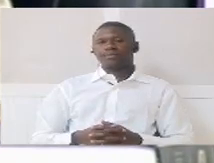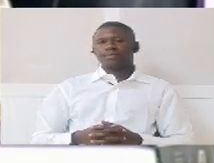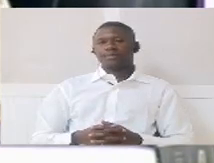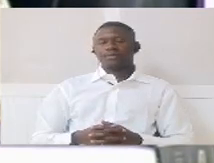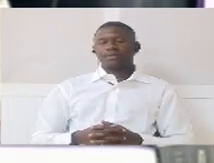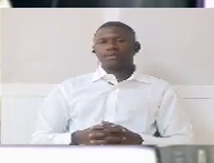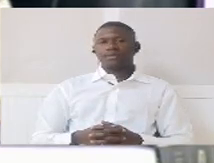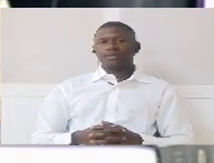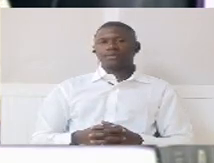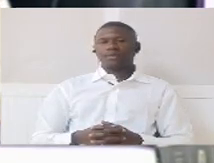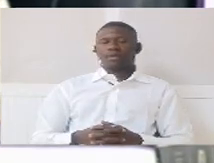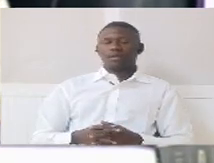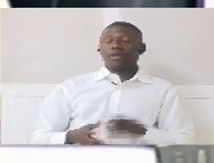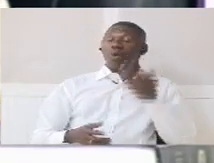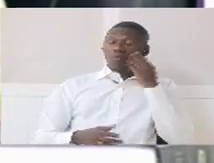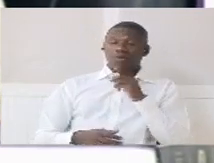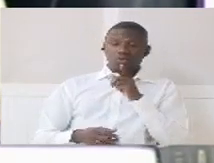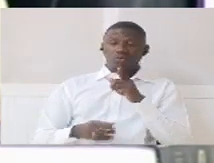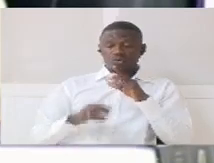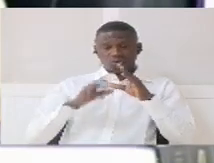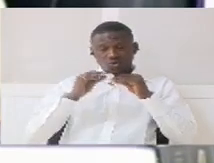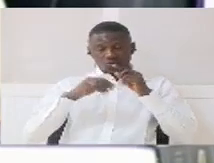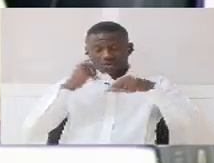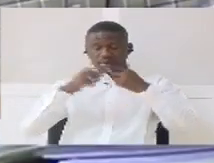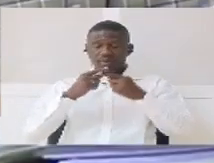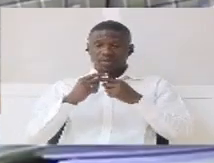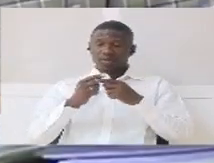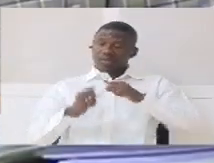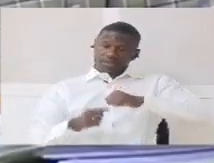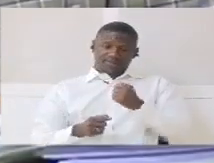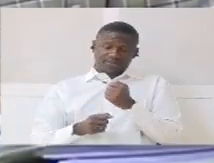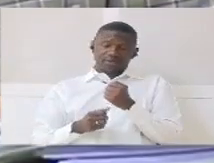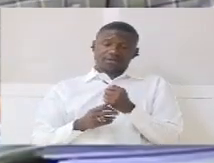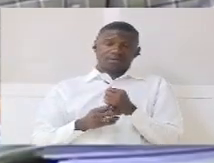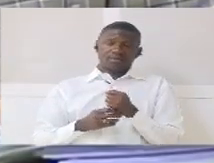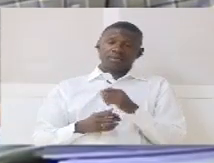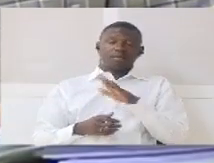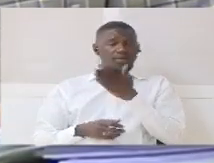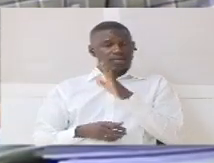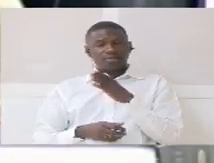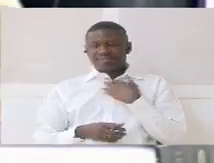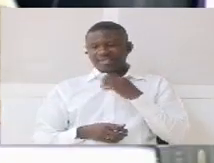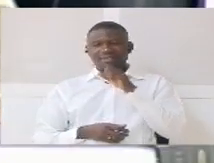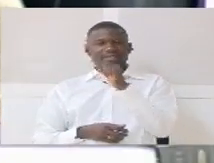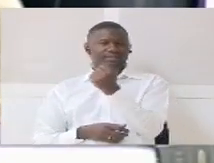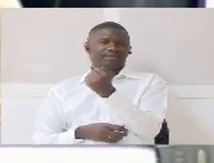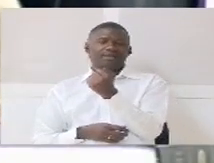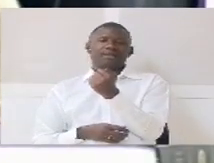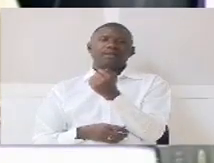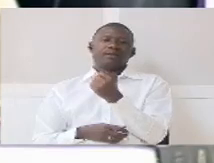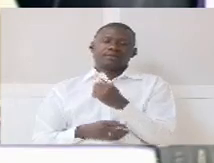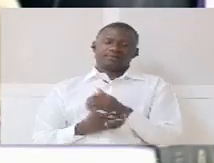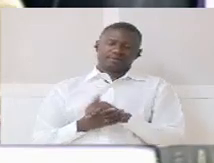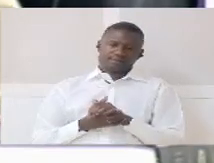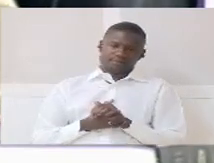balle. When you talk about denial, okay, maybe it's very harsh. Obe fenkele bakele. That word